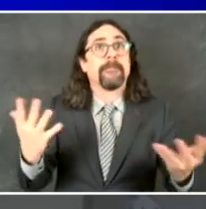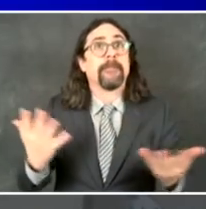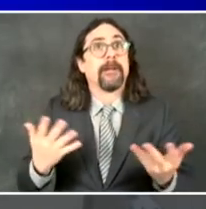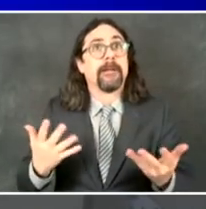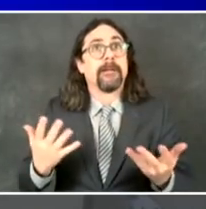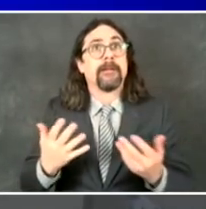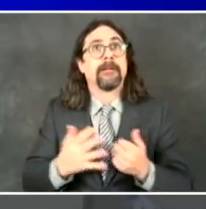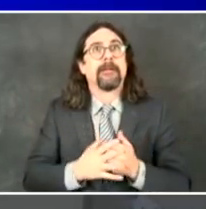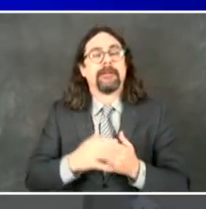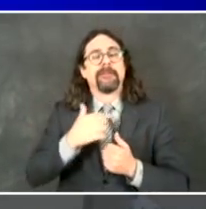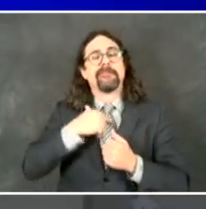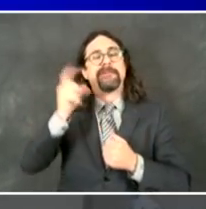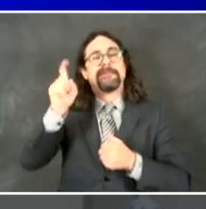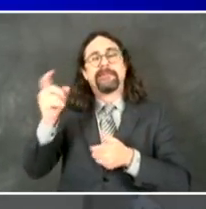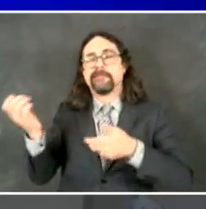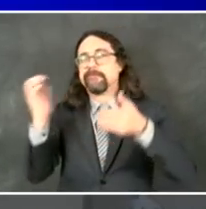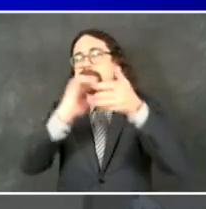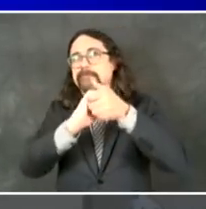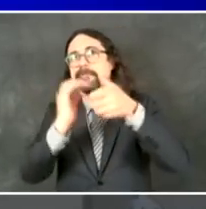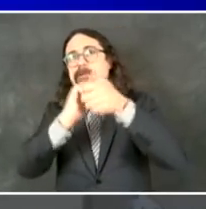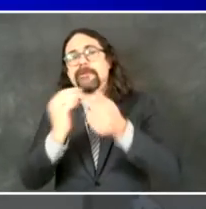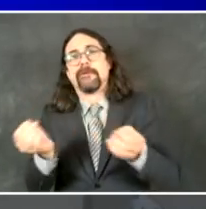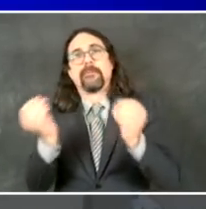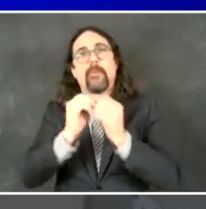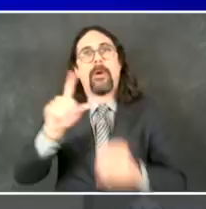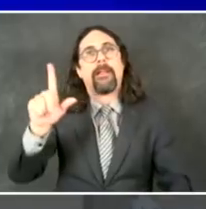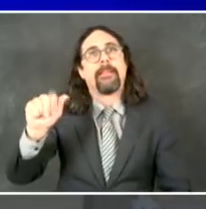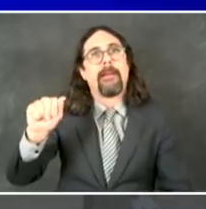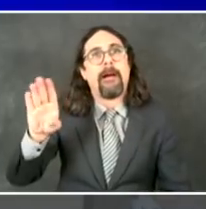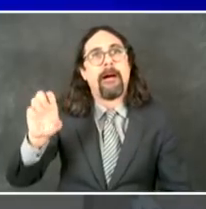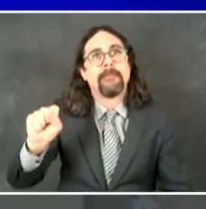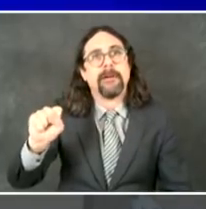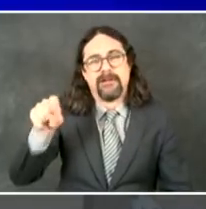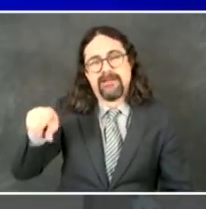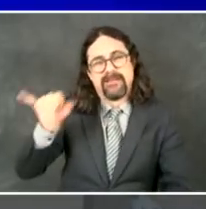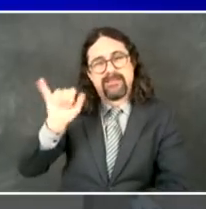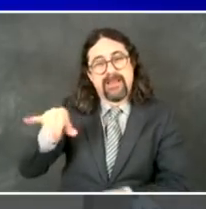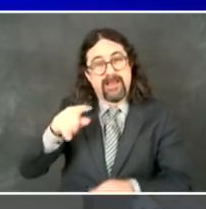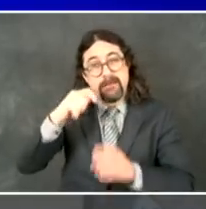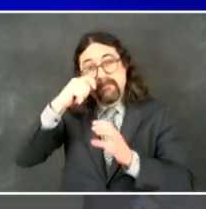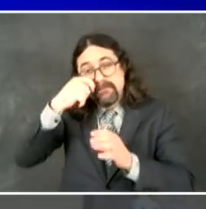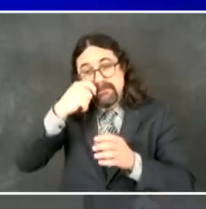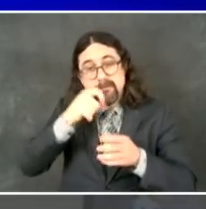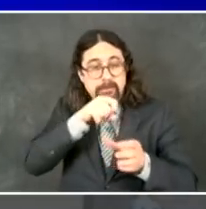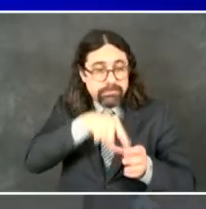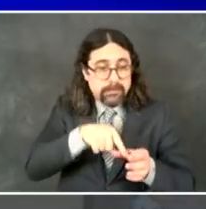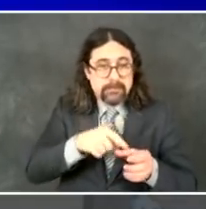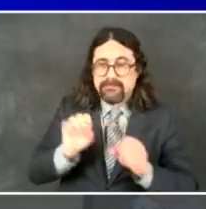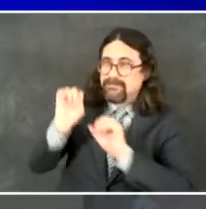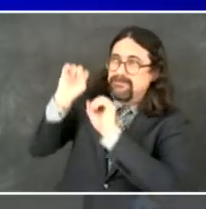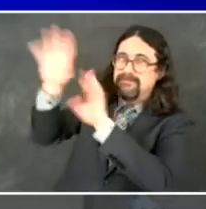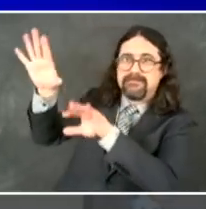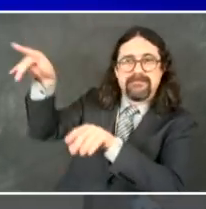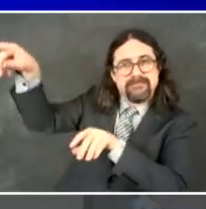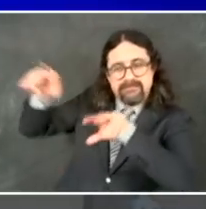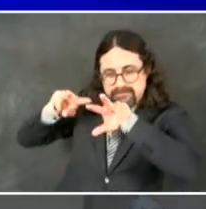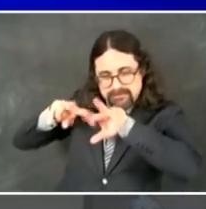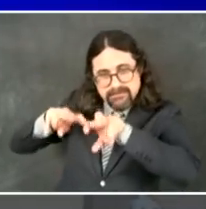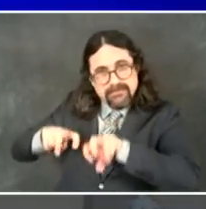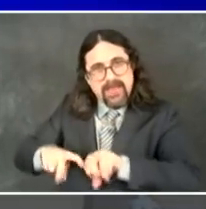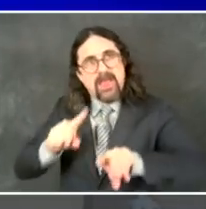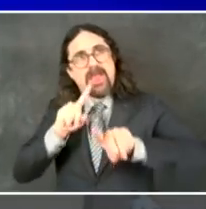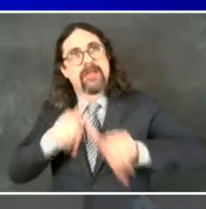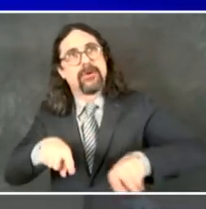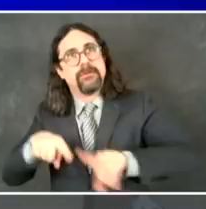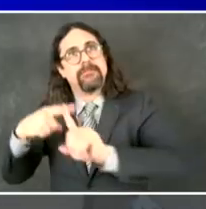us is it's a very similar process to what they would do with the current samples. Doesn't take a lot of modification, but we need